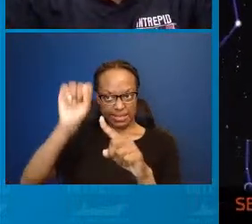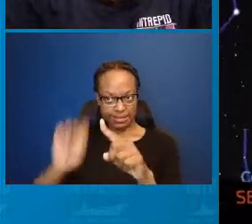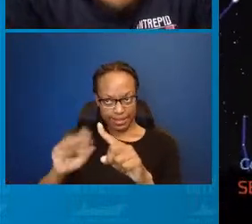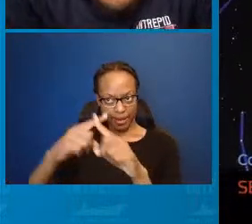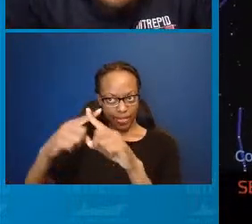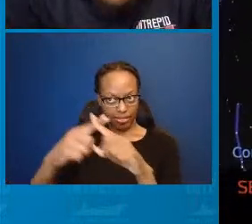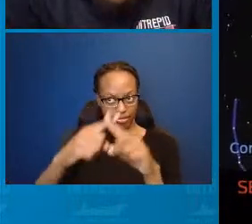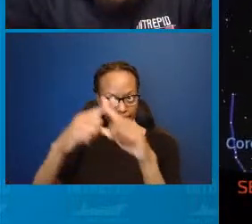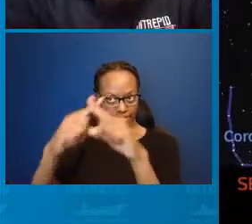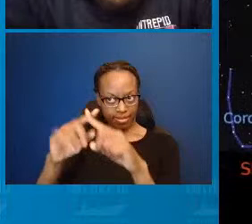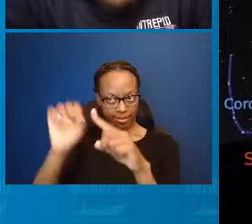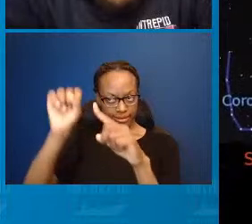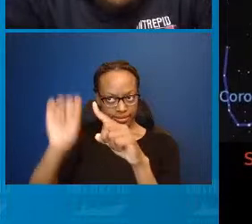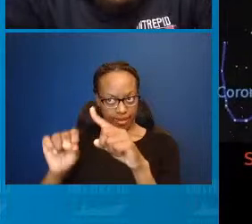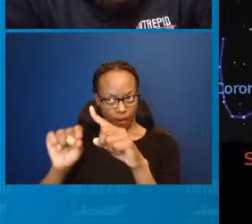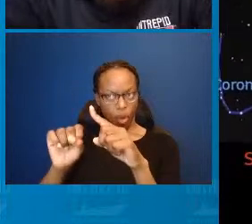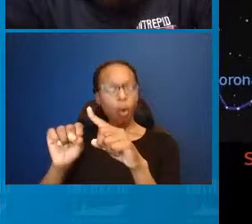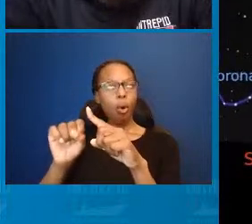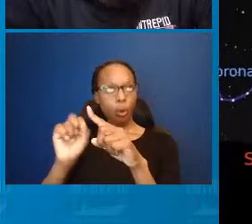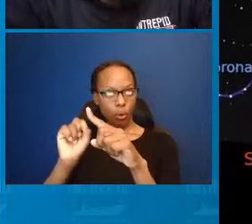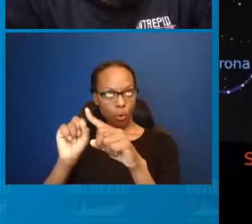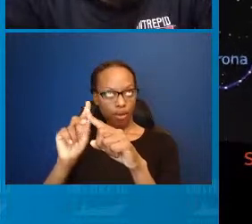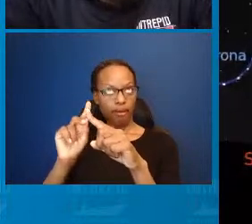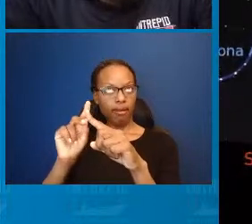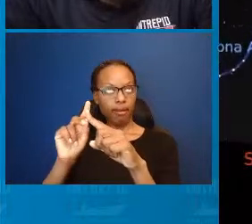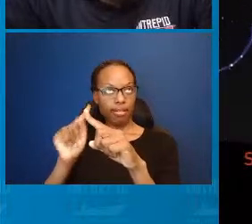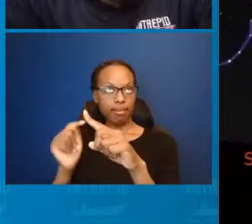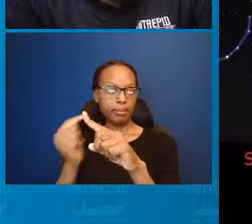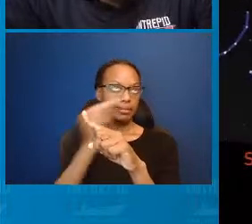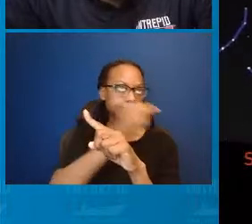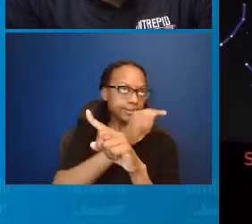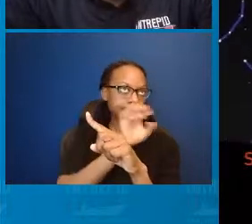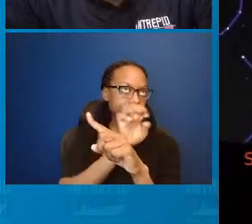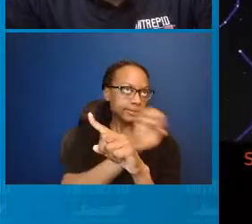So even in a different part of the world,